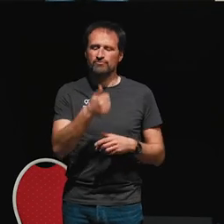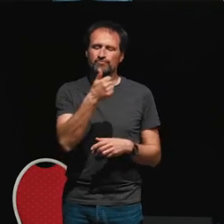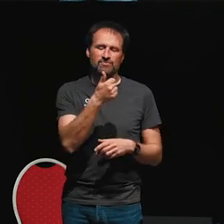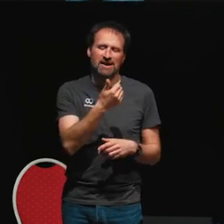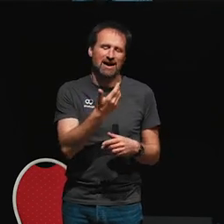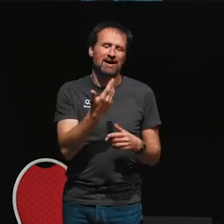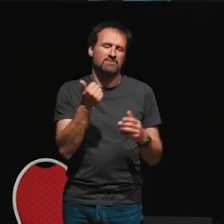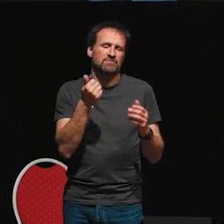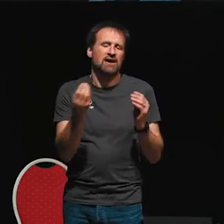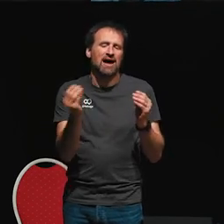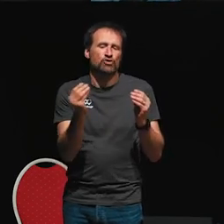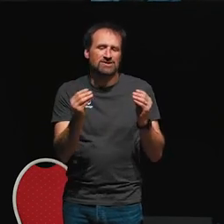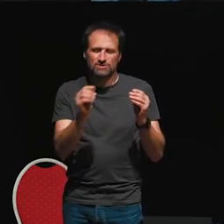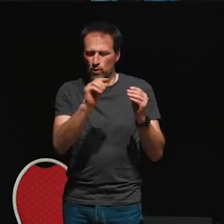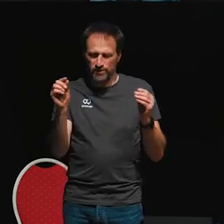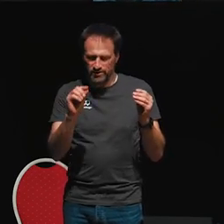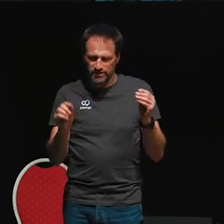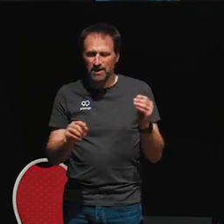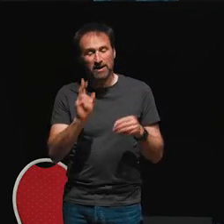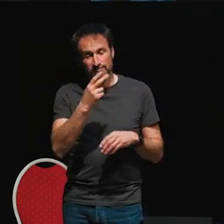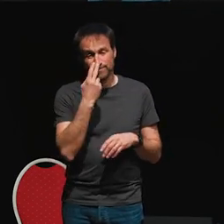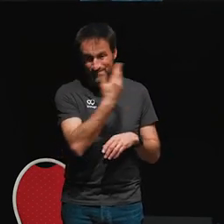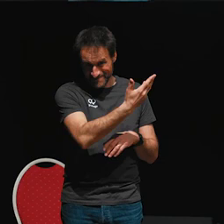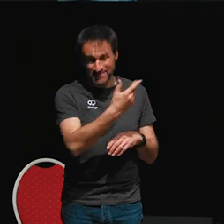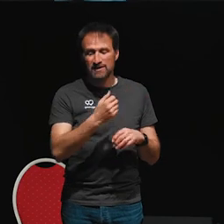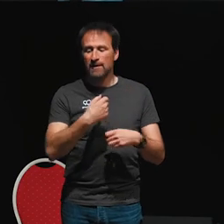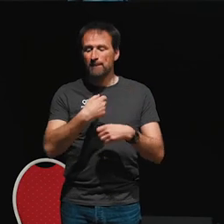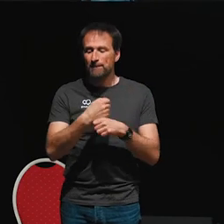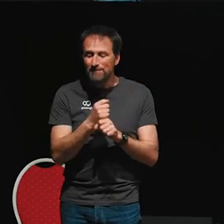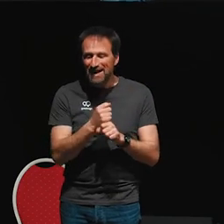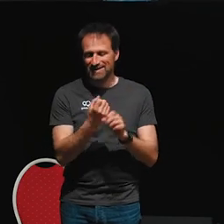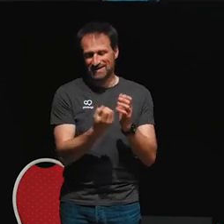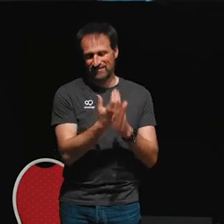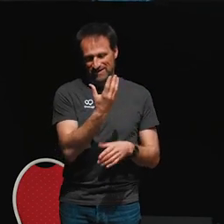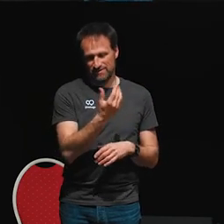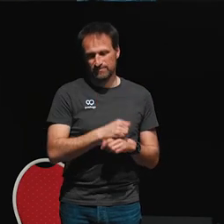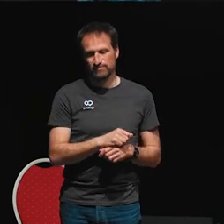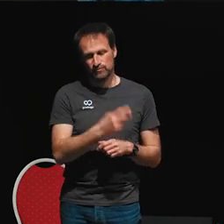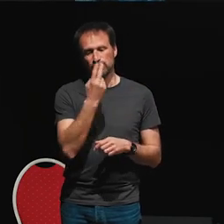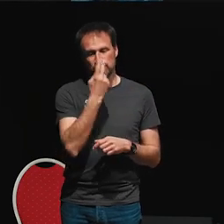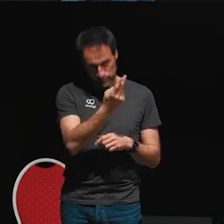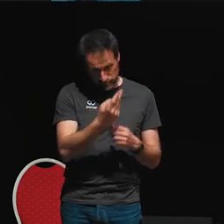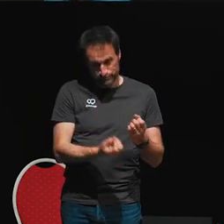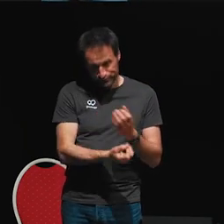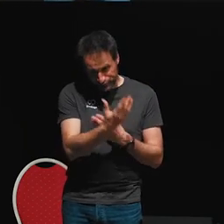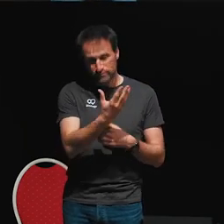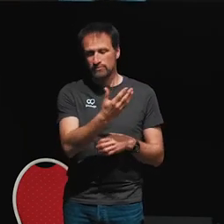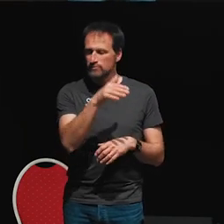another example here. We're hooking into the make event, and now you have access to a compilation.